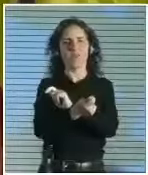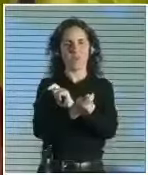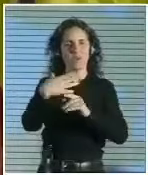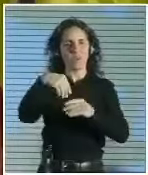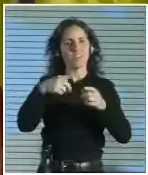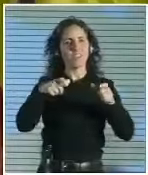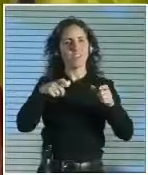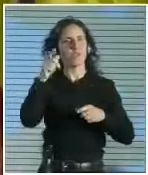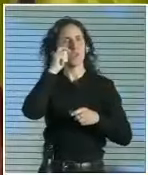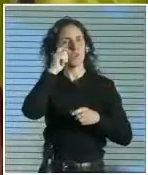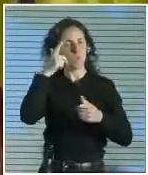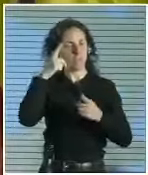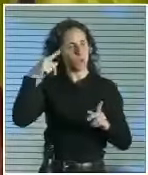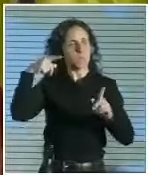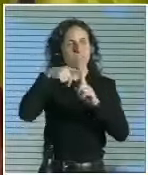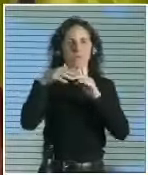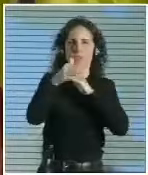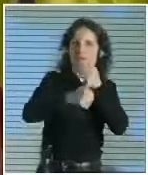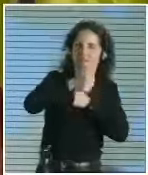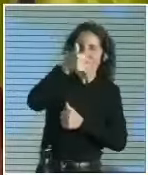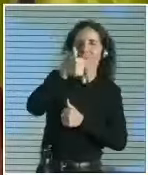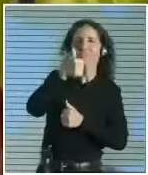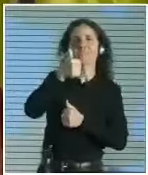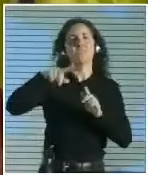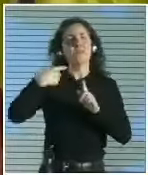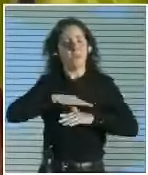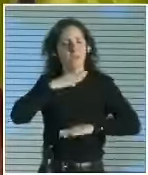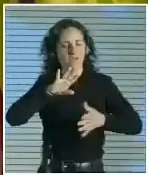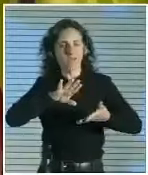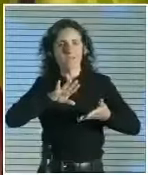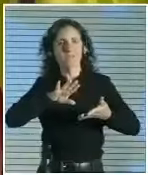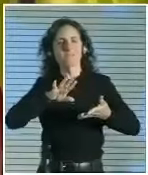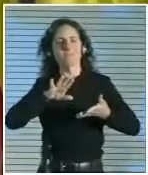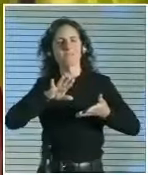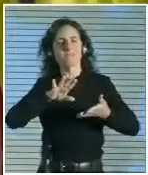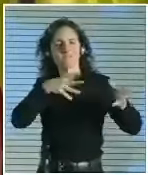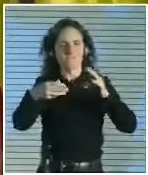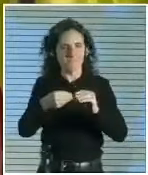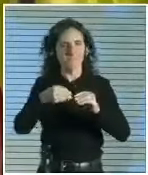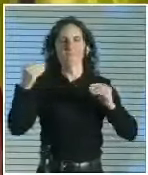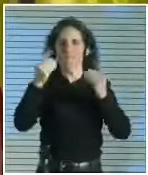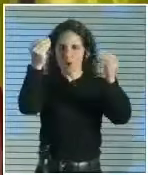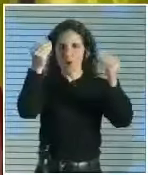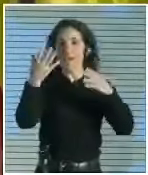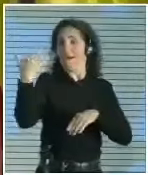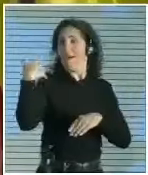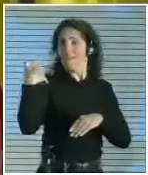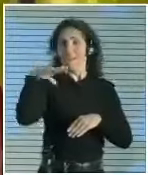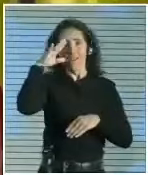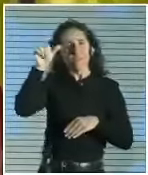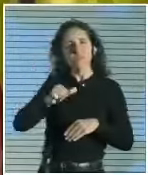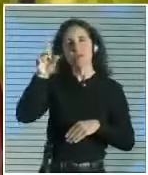sustainability and resilience. So last night, following the lead of Professor McCurry, what I did was